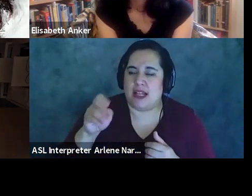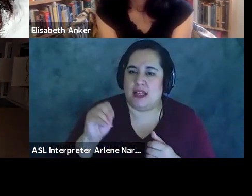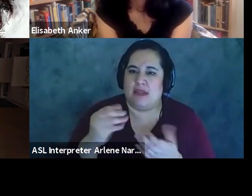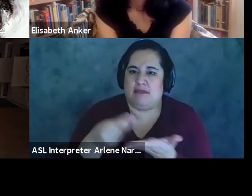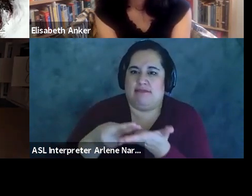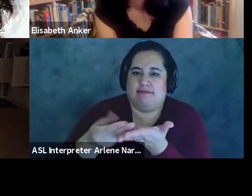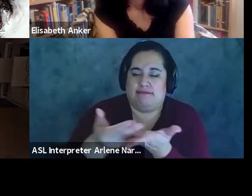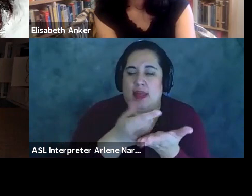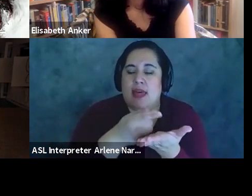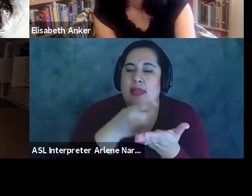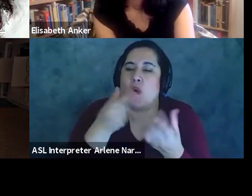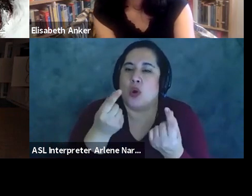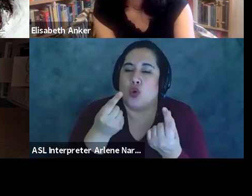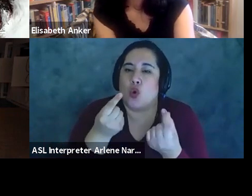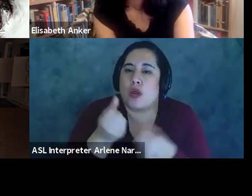uncertainty